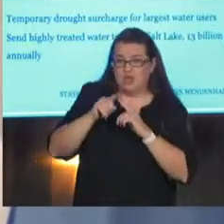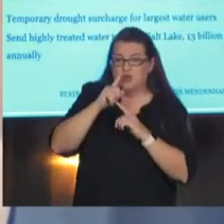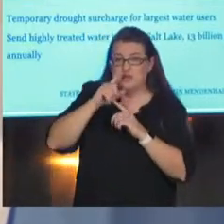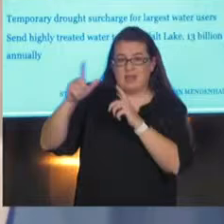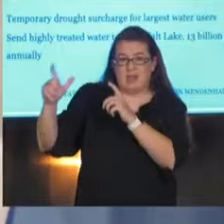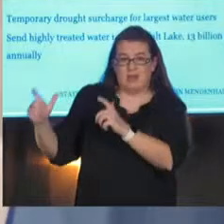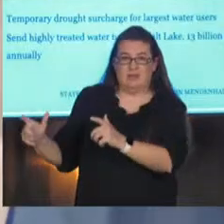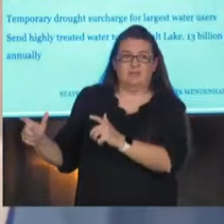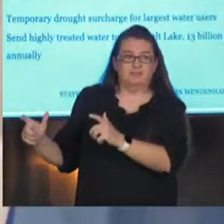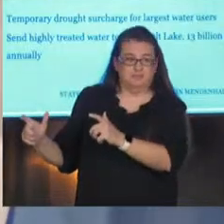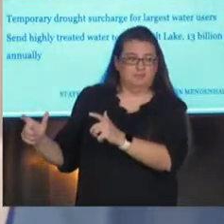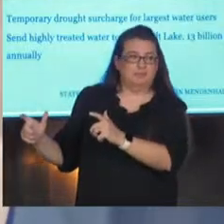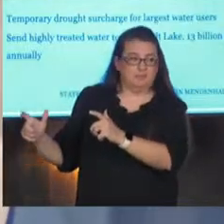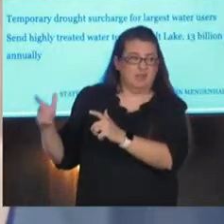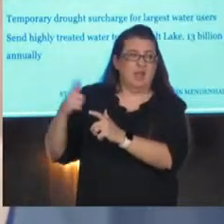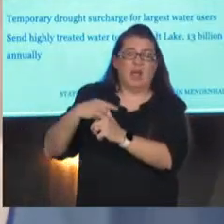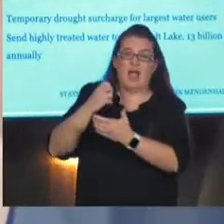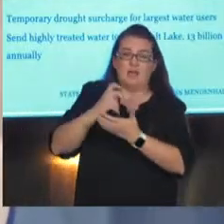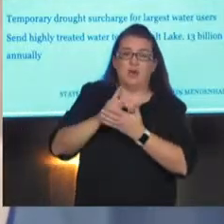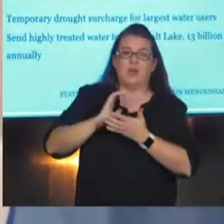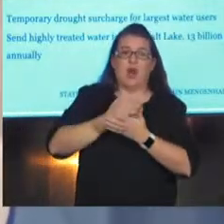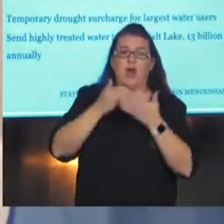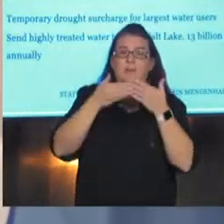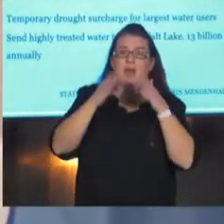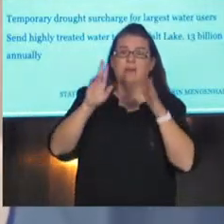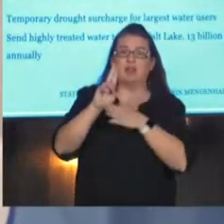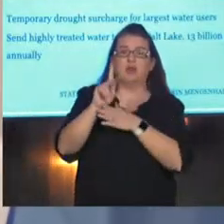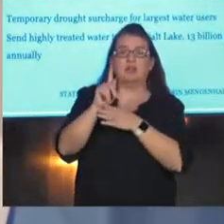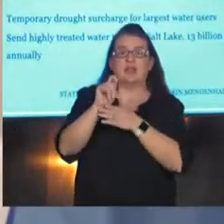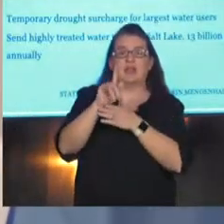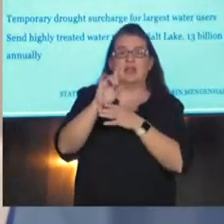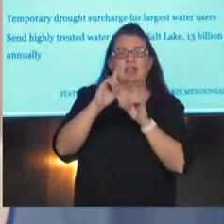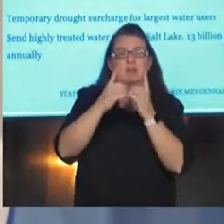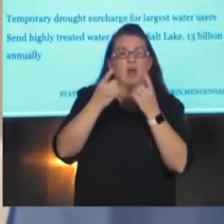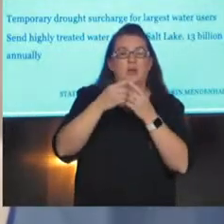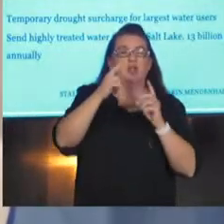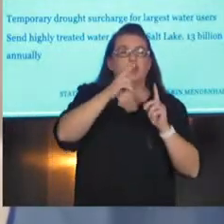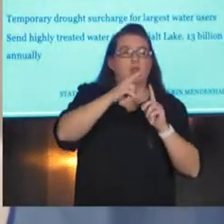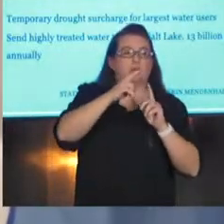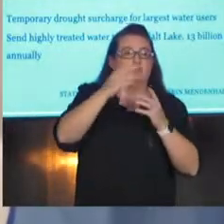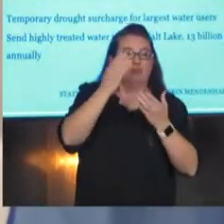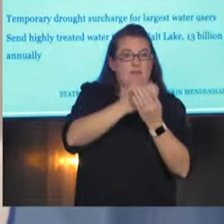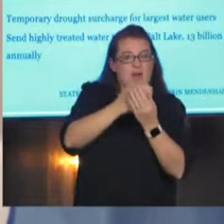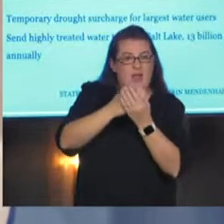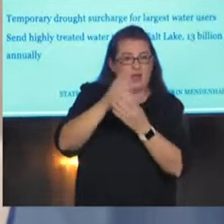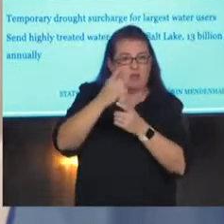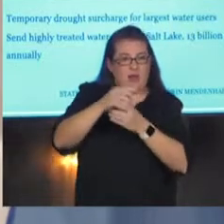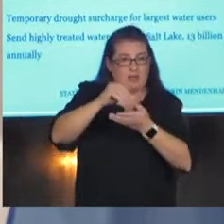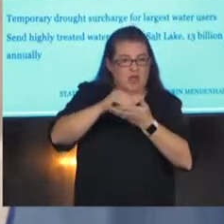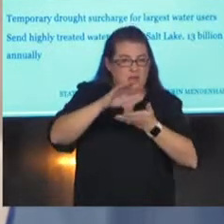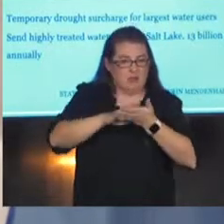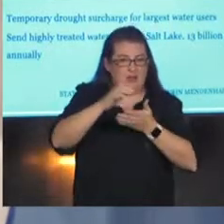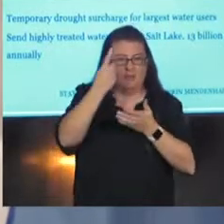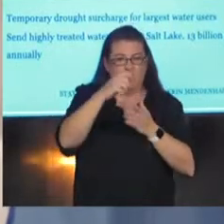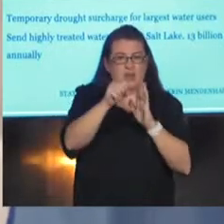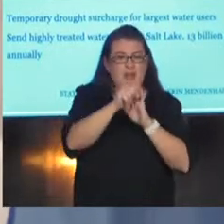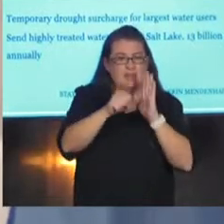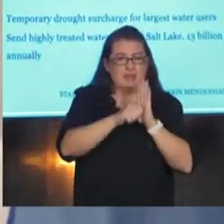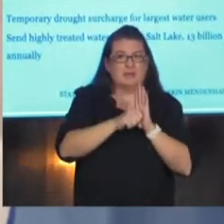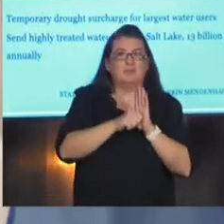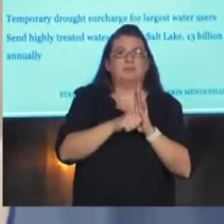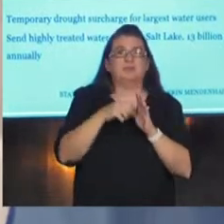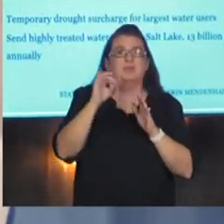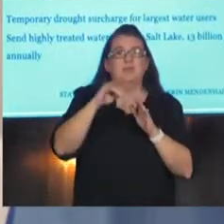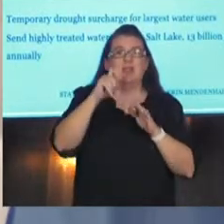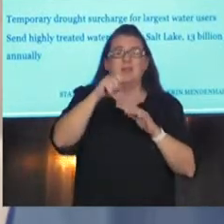I will authorize our Public Utilities Department to file the necessary water right documentation with the state, amounting to an